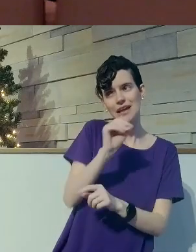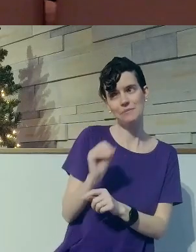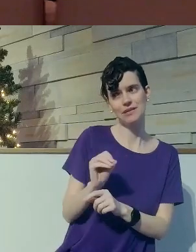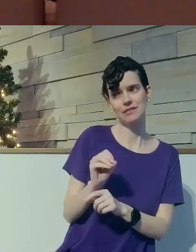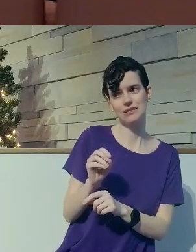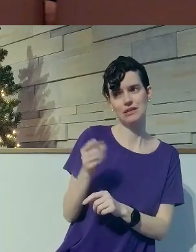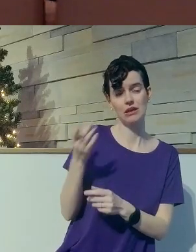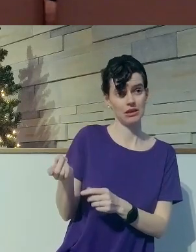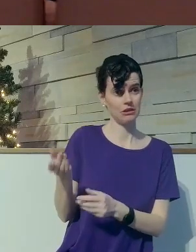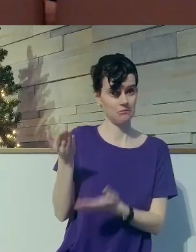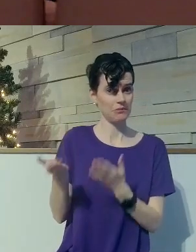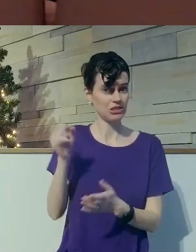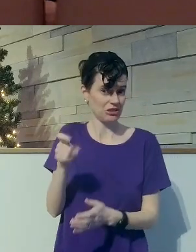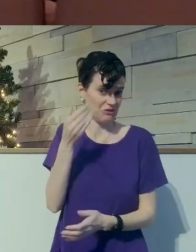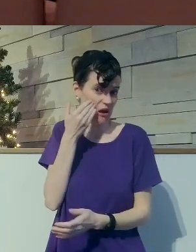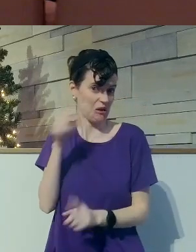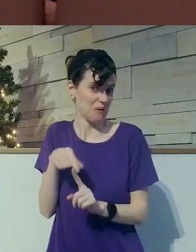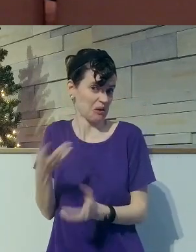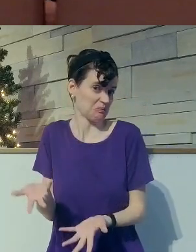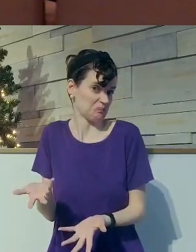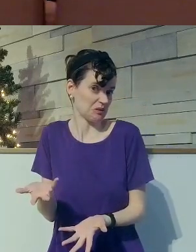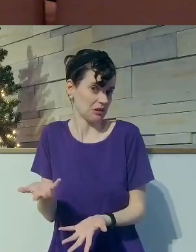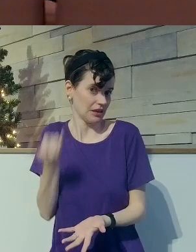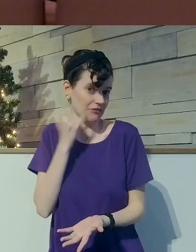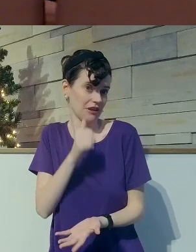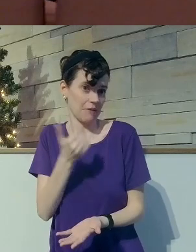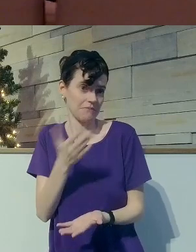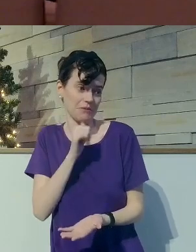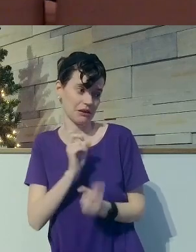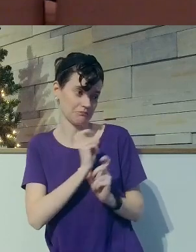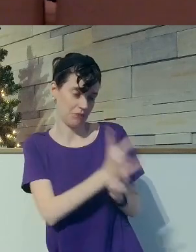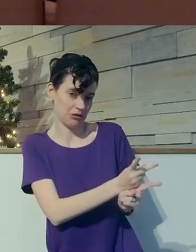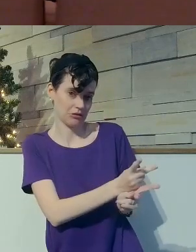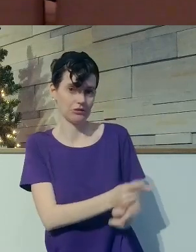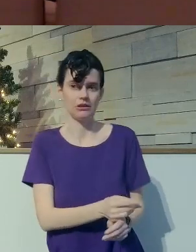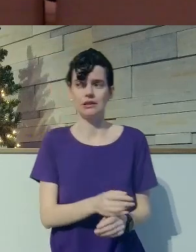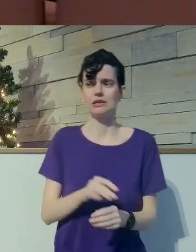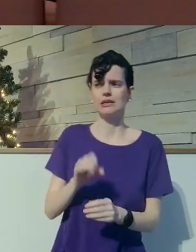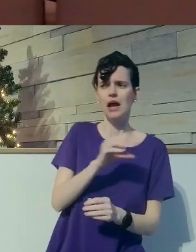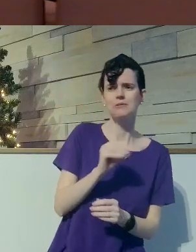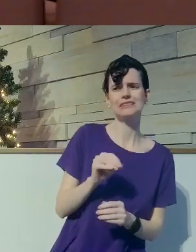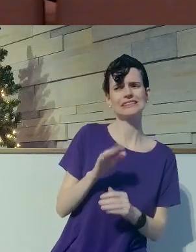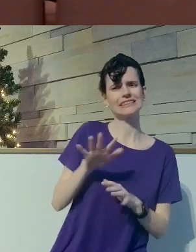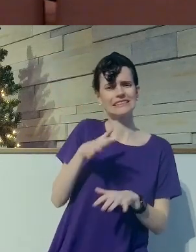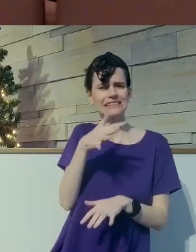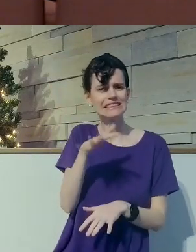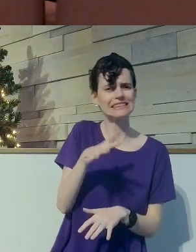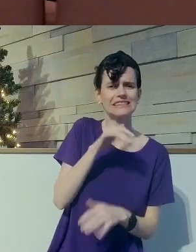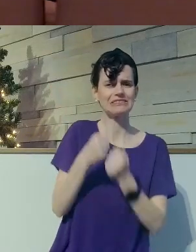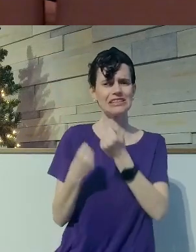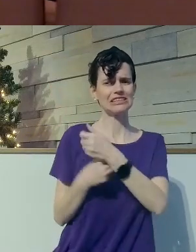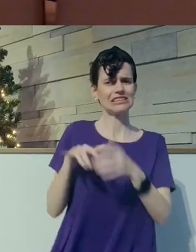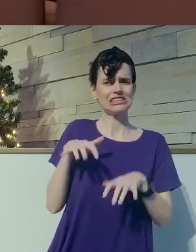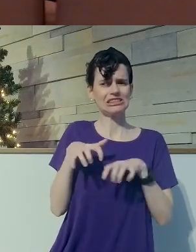that Joseph probably would have wanted to know. Otherwise, he wouldn't have made the investment. The companies were a little sketchy. They weren't on the best of